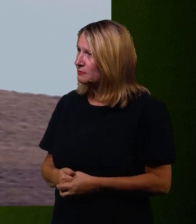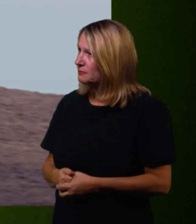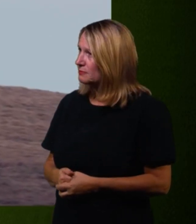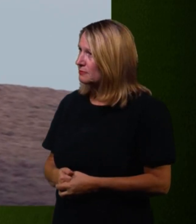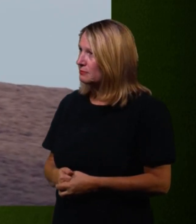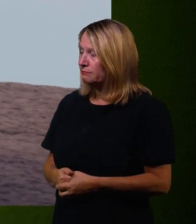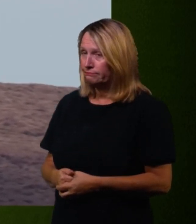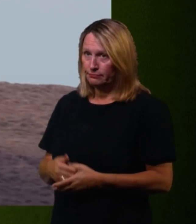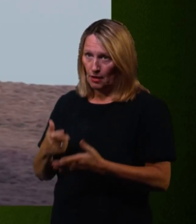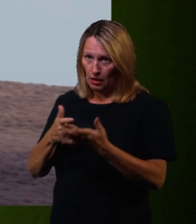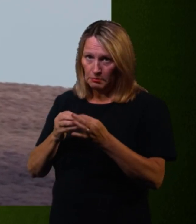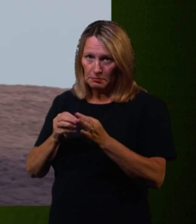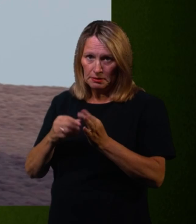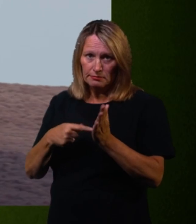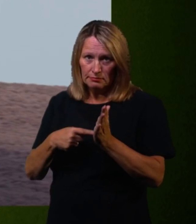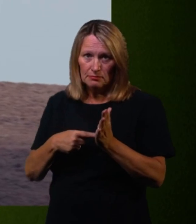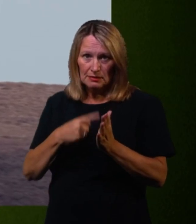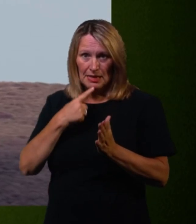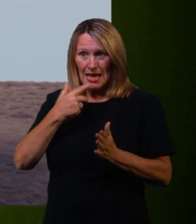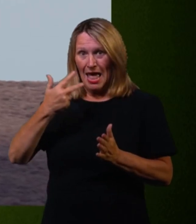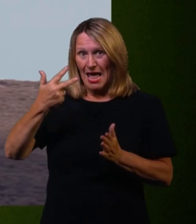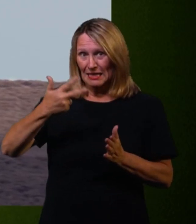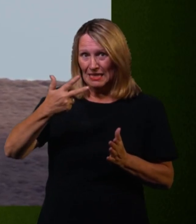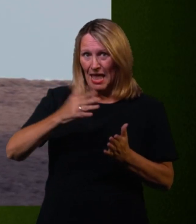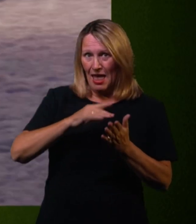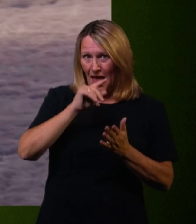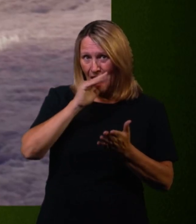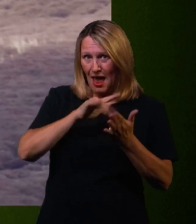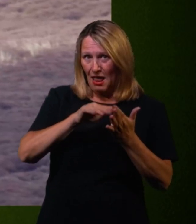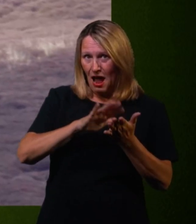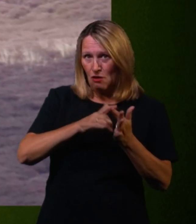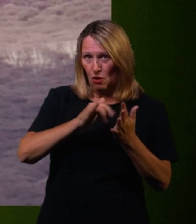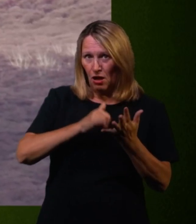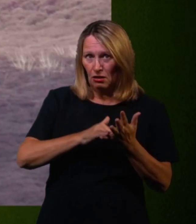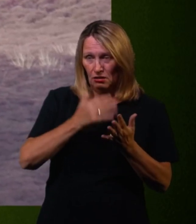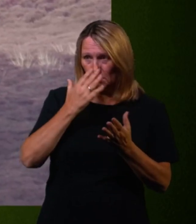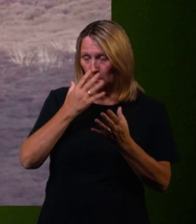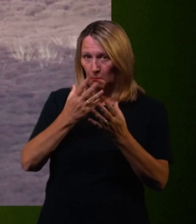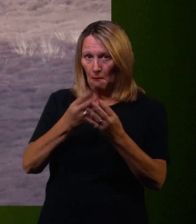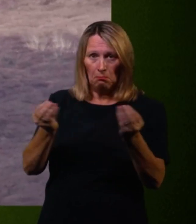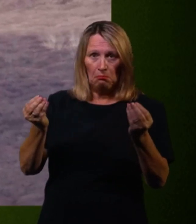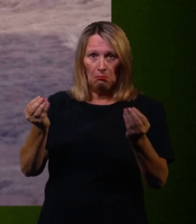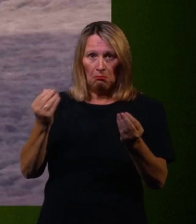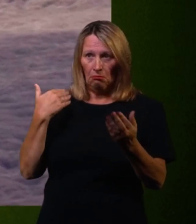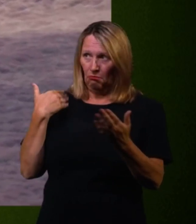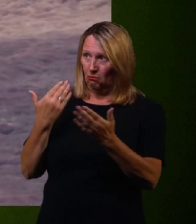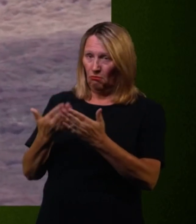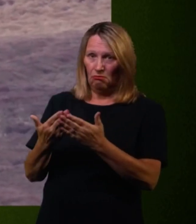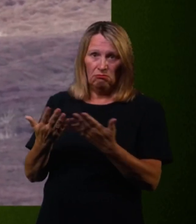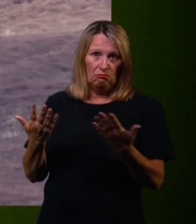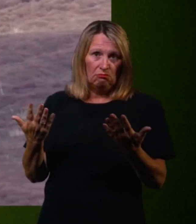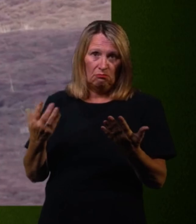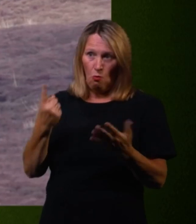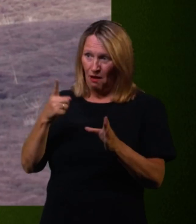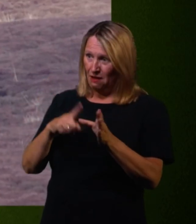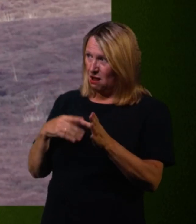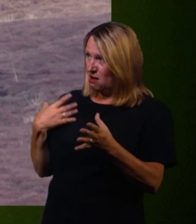According to the RSPB, 18 hen harriers have gone missing from across the UK in the past year alone.